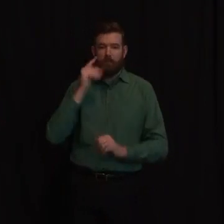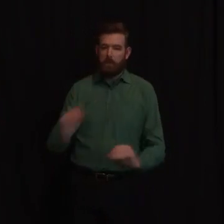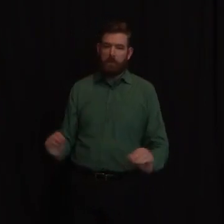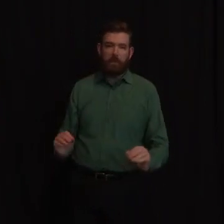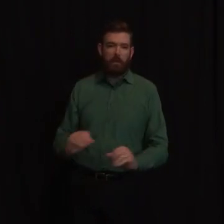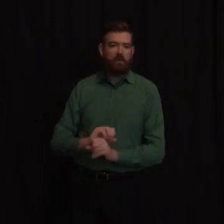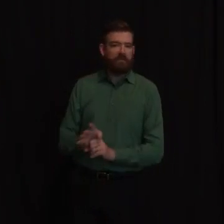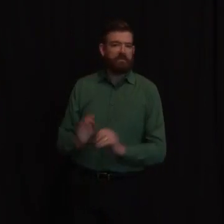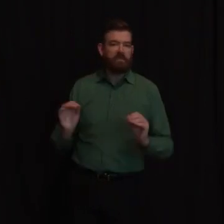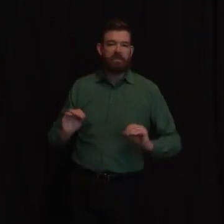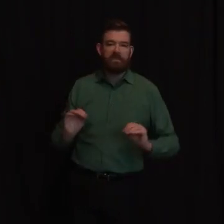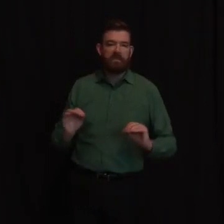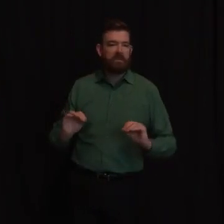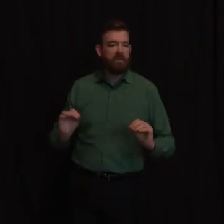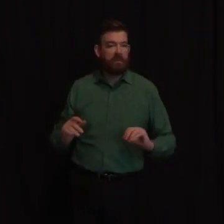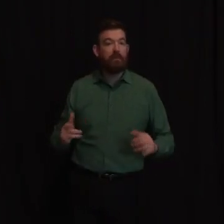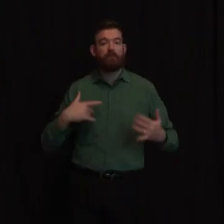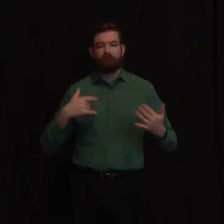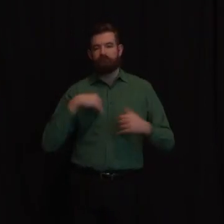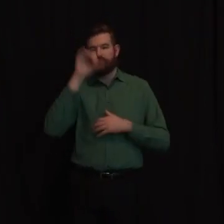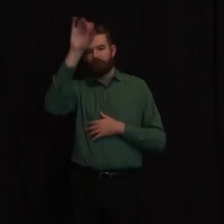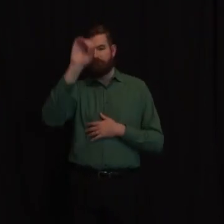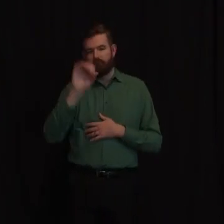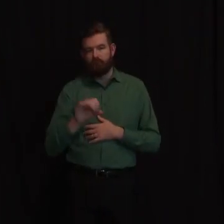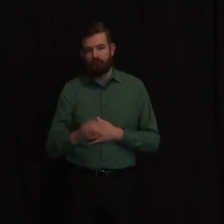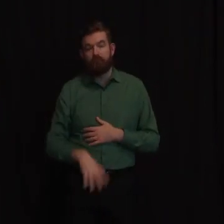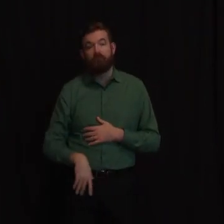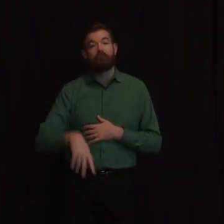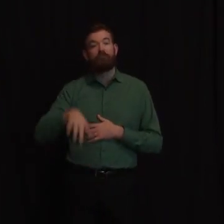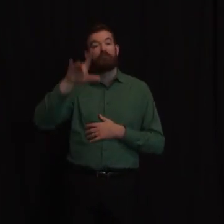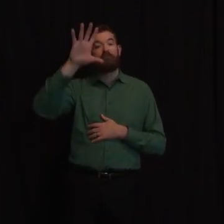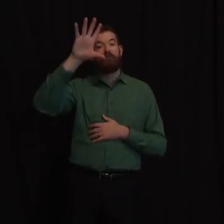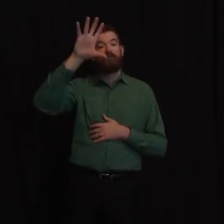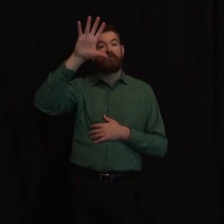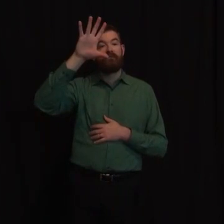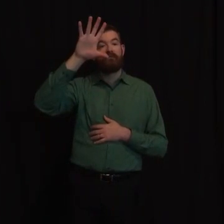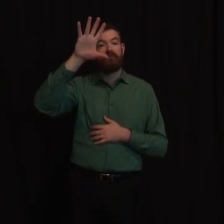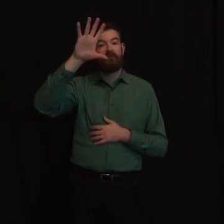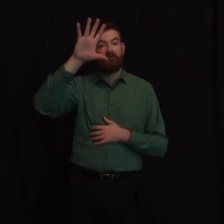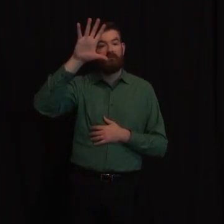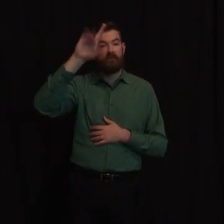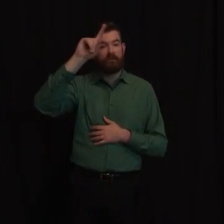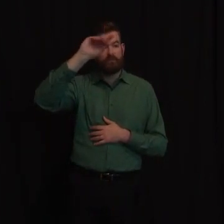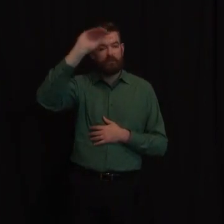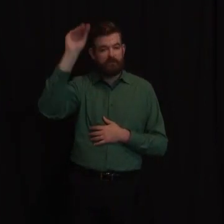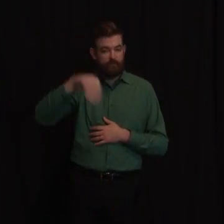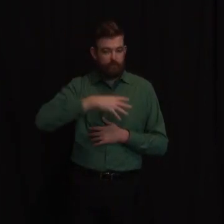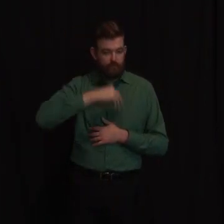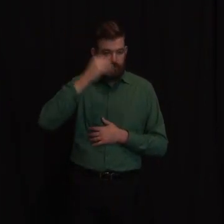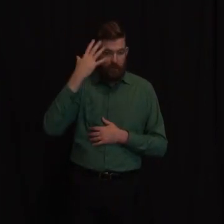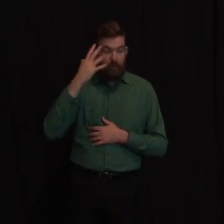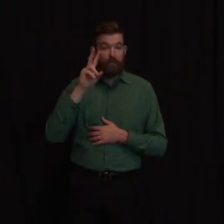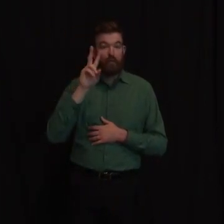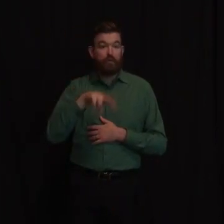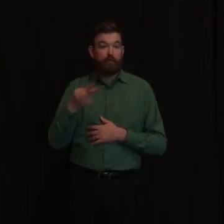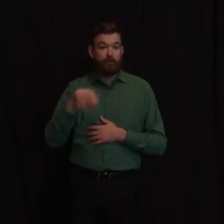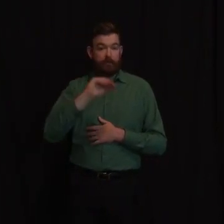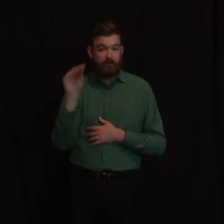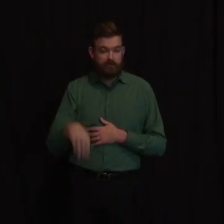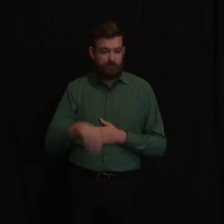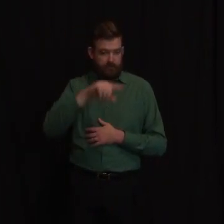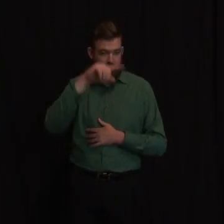is as follows: 50.9% white, non-Hispanic, 22% black,